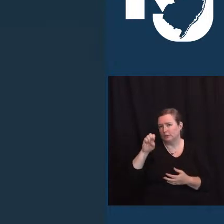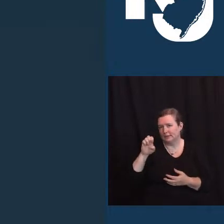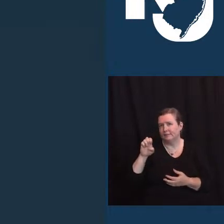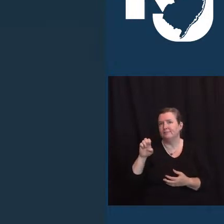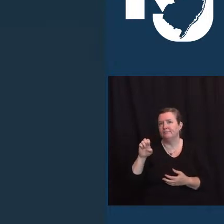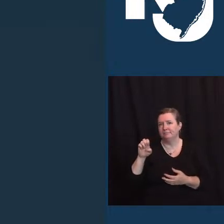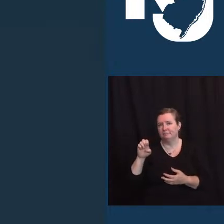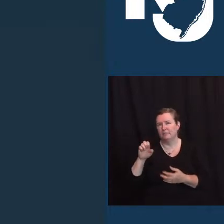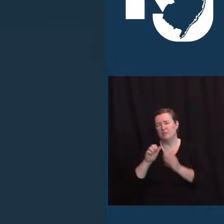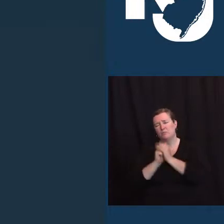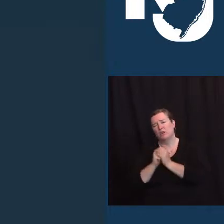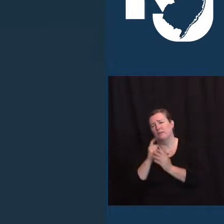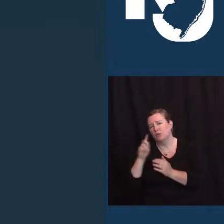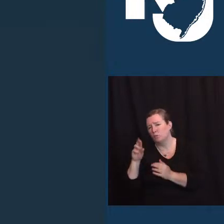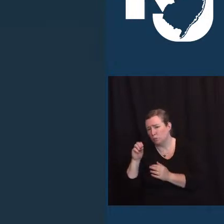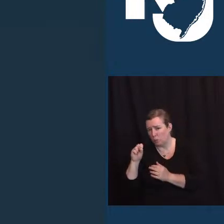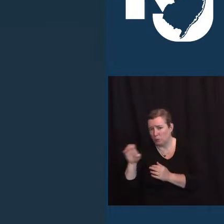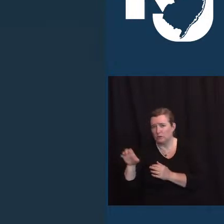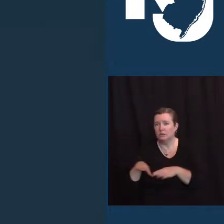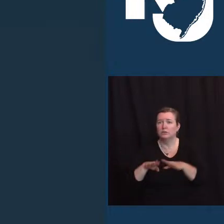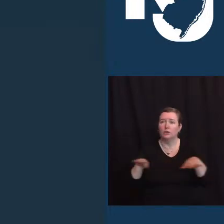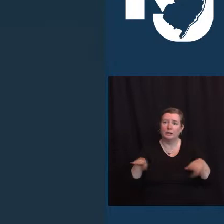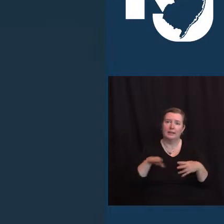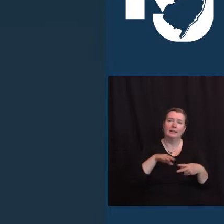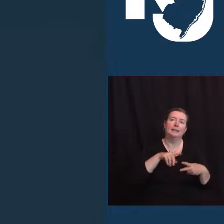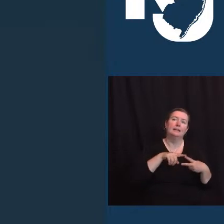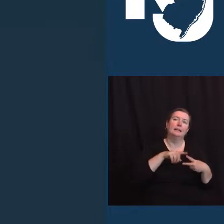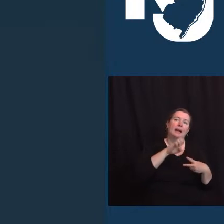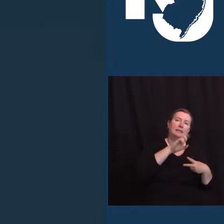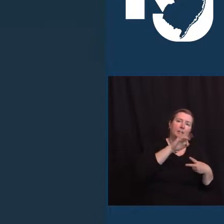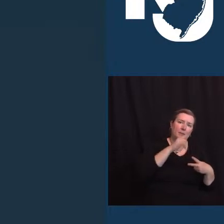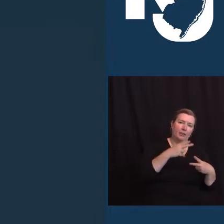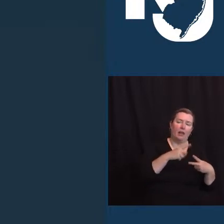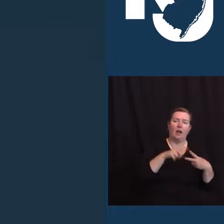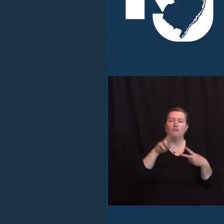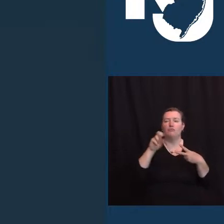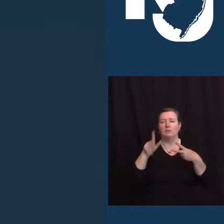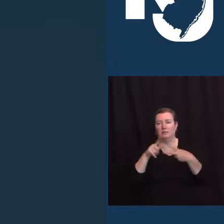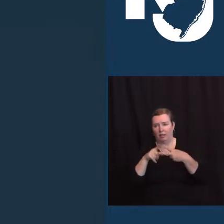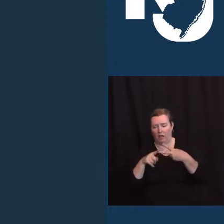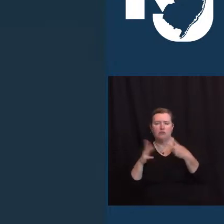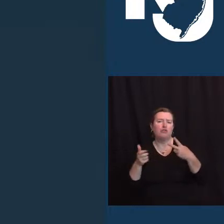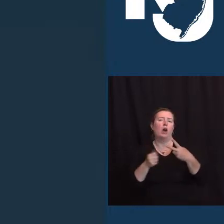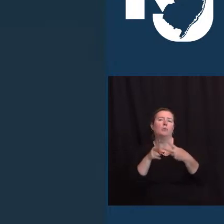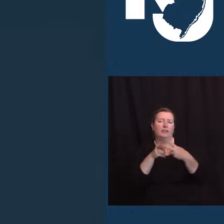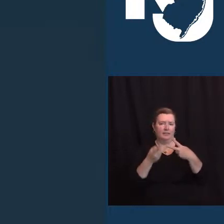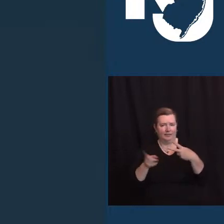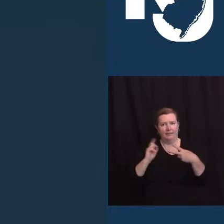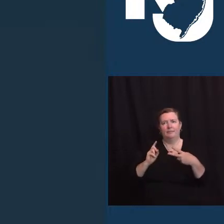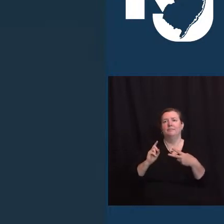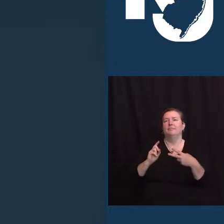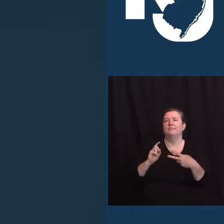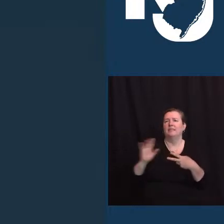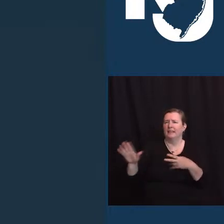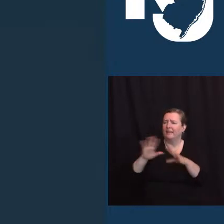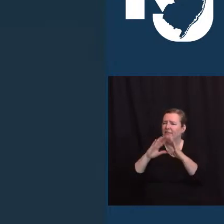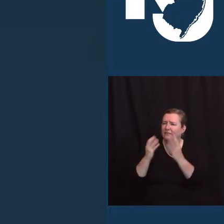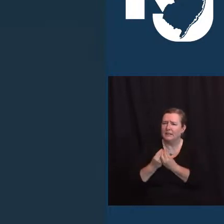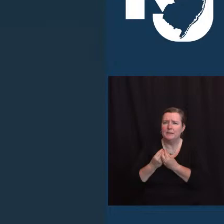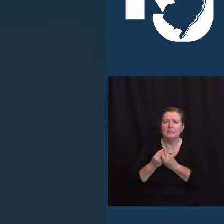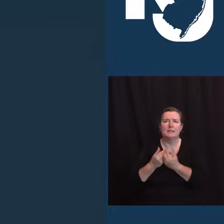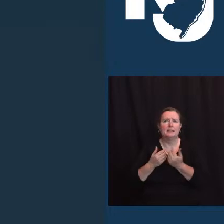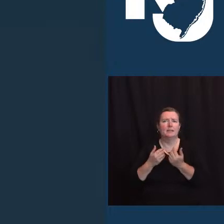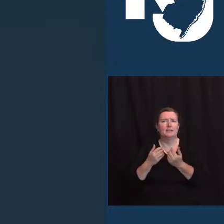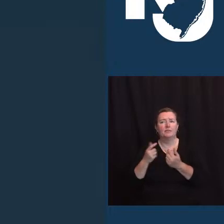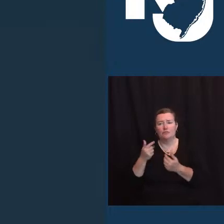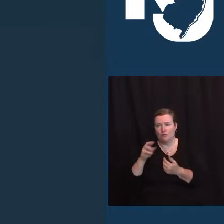prayers. His children, Elizabeth and Russell, I had the great honor of speaking with both of them last Wednesday, and their families, including his granddaughter,